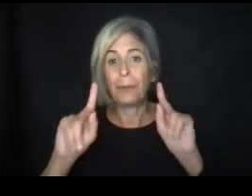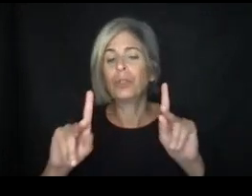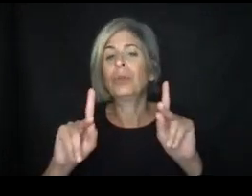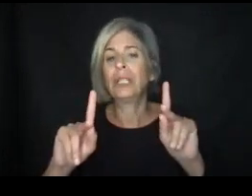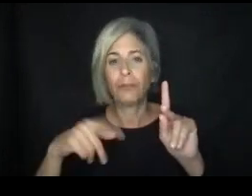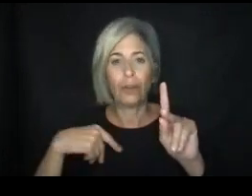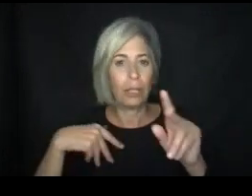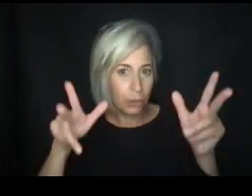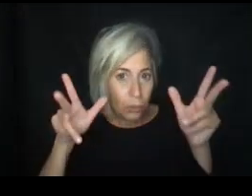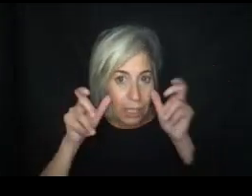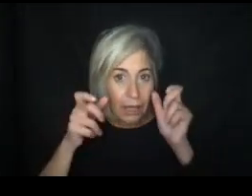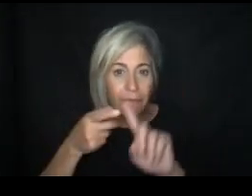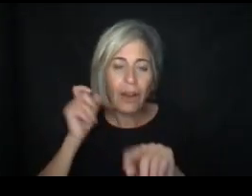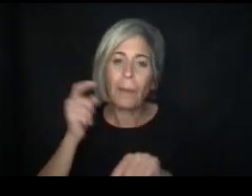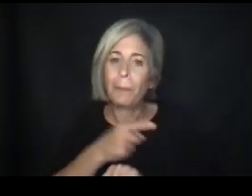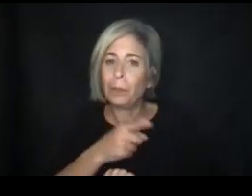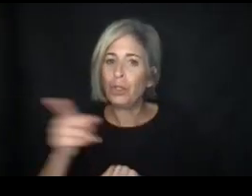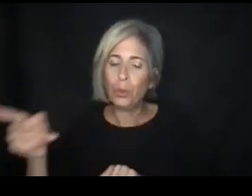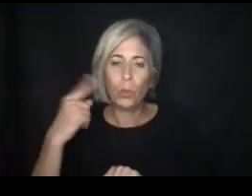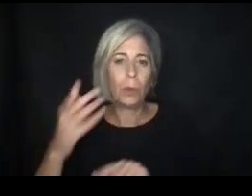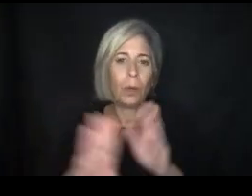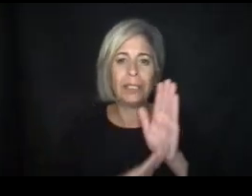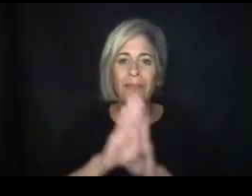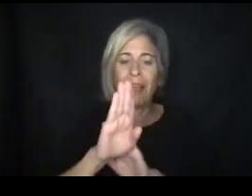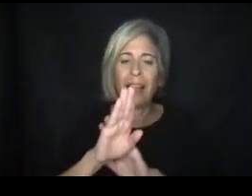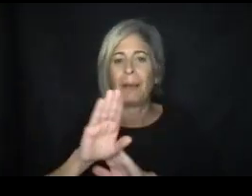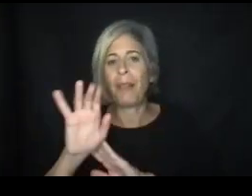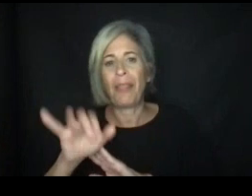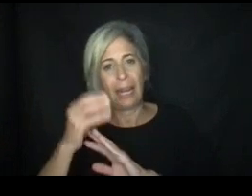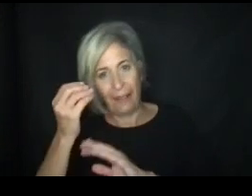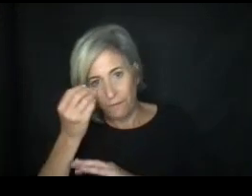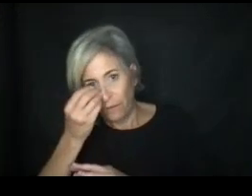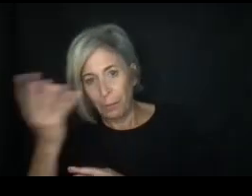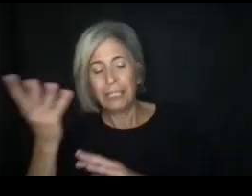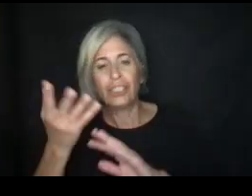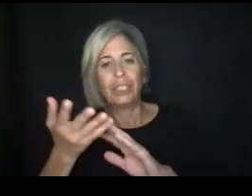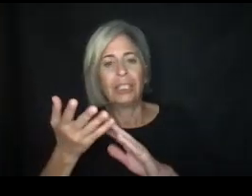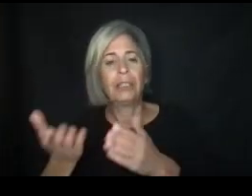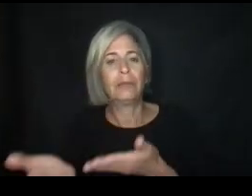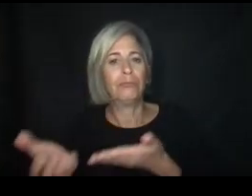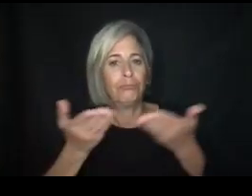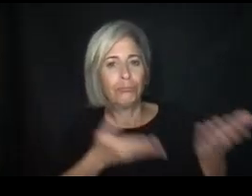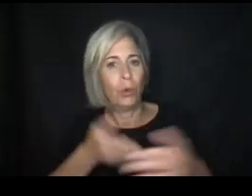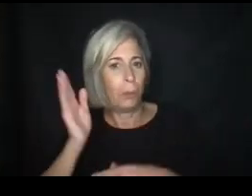us to hear from you. We're going to format that information into a presentable